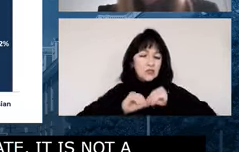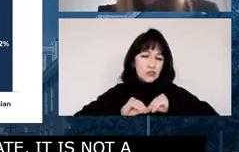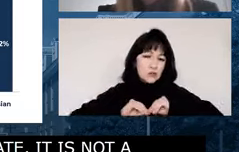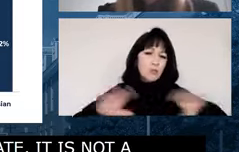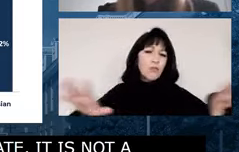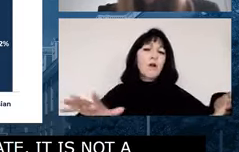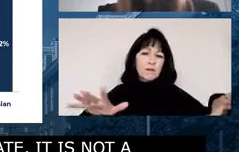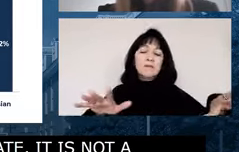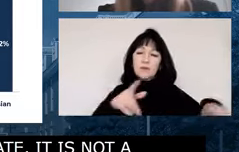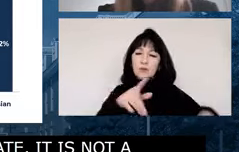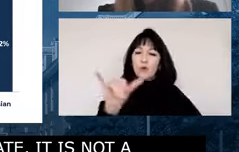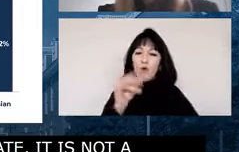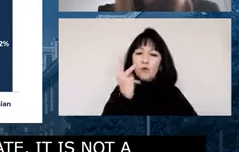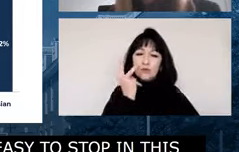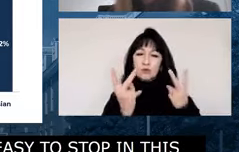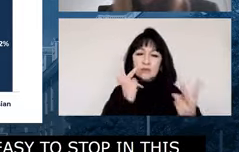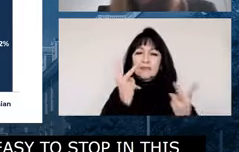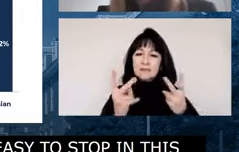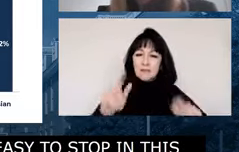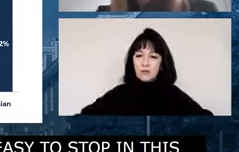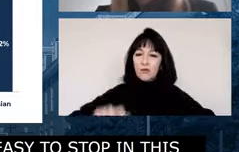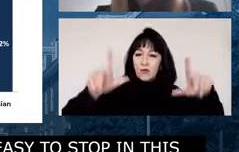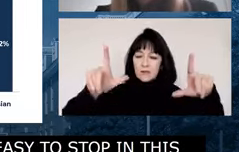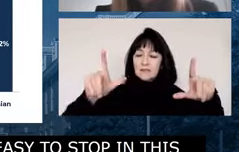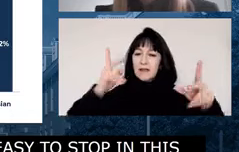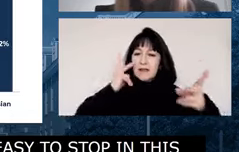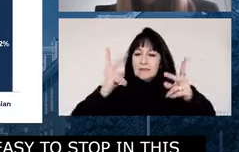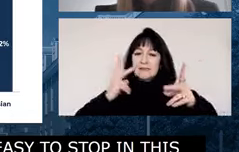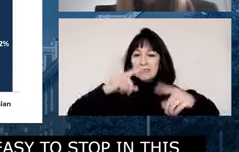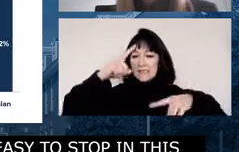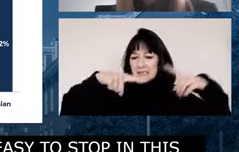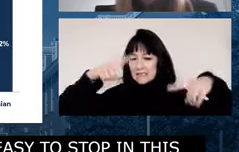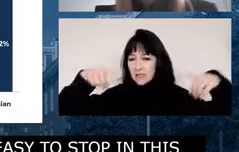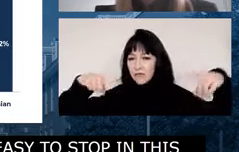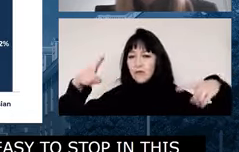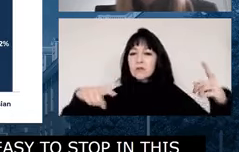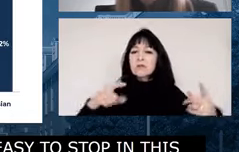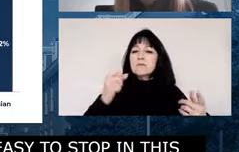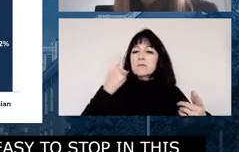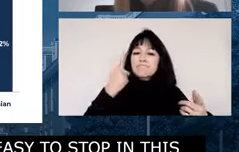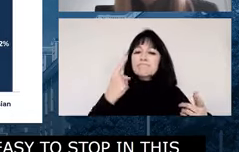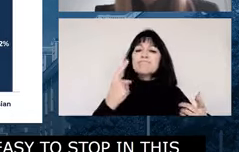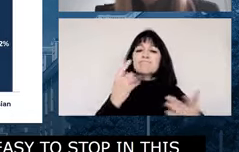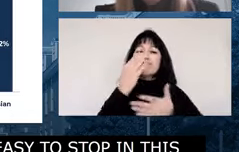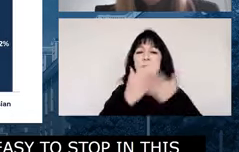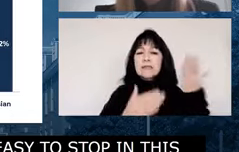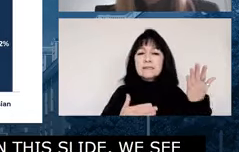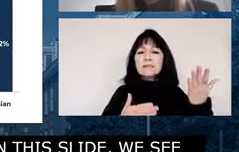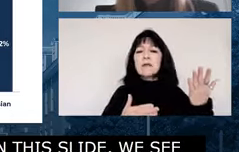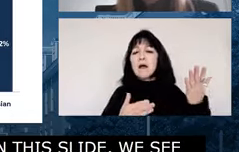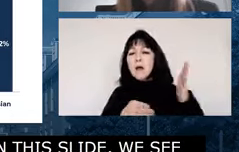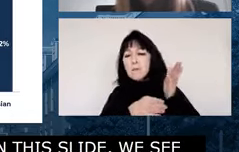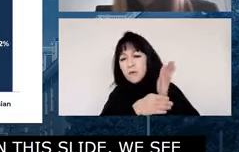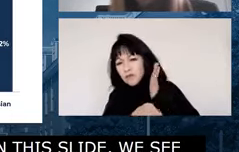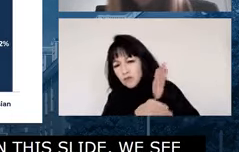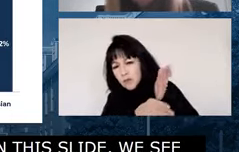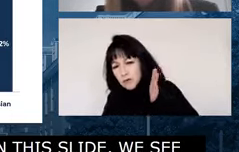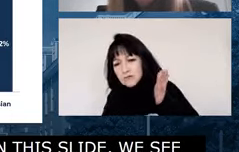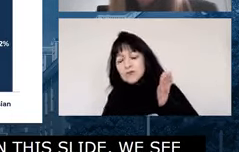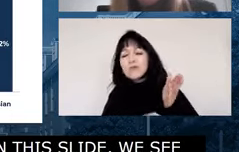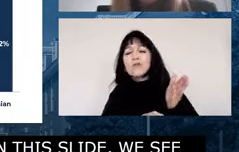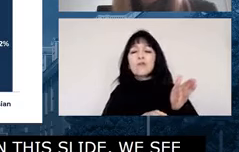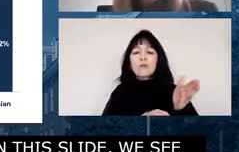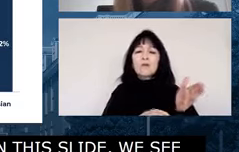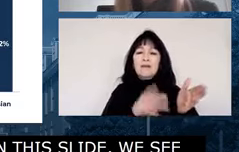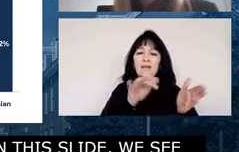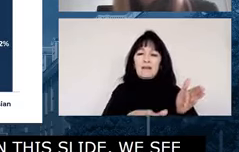this slide is we see some differences, racial and ethnic disparities for single